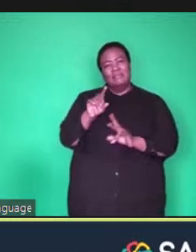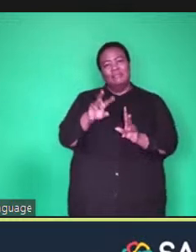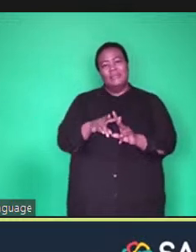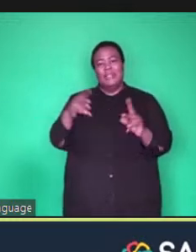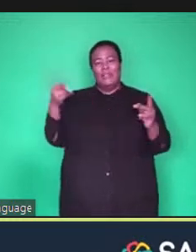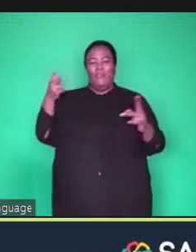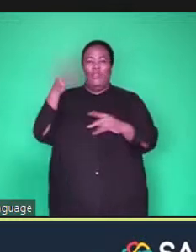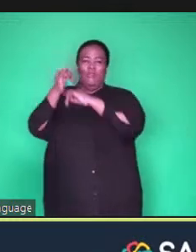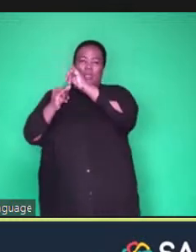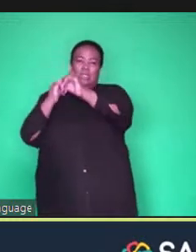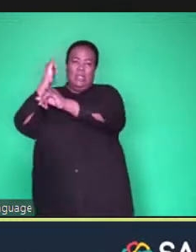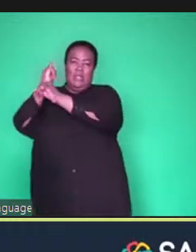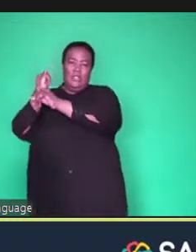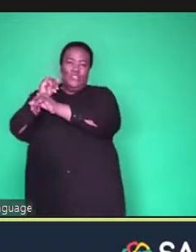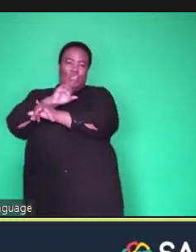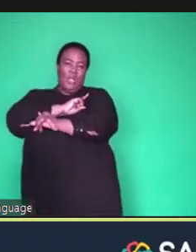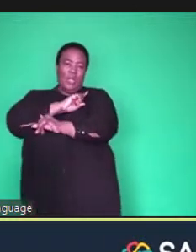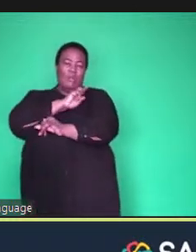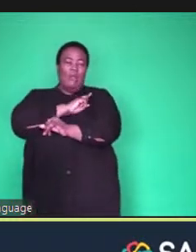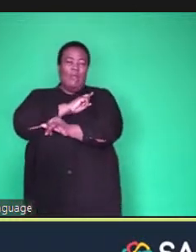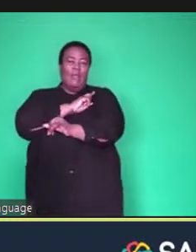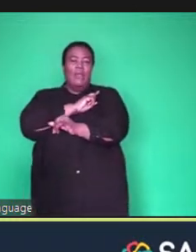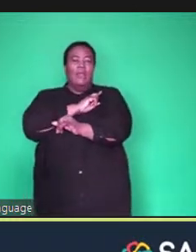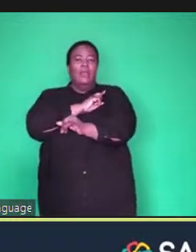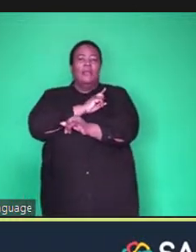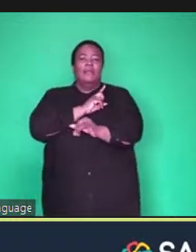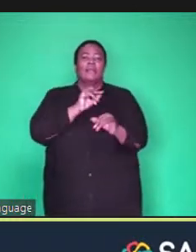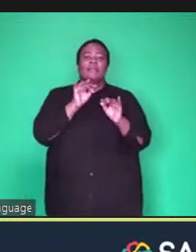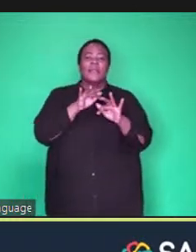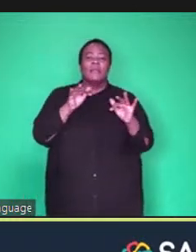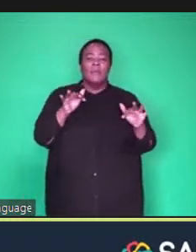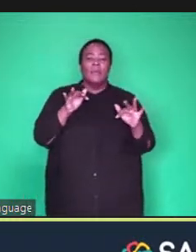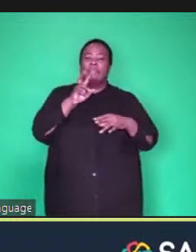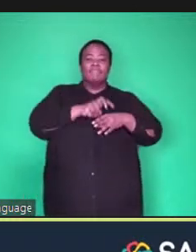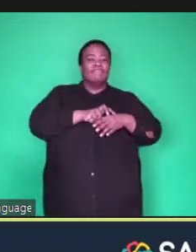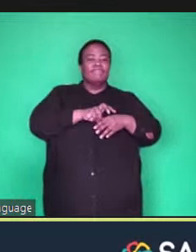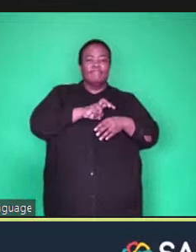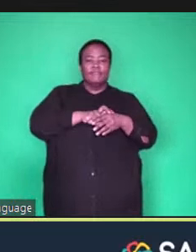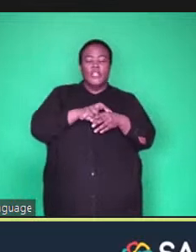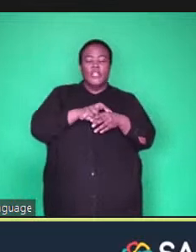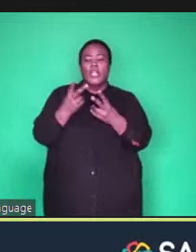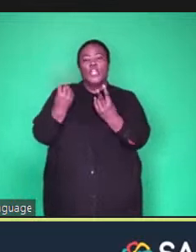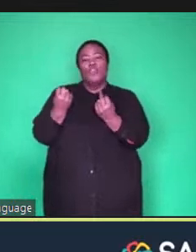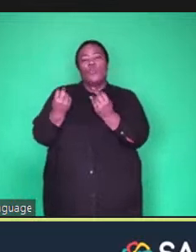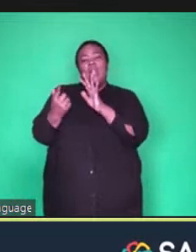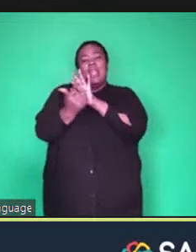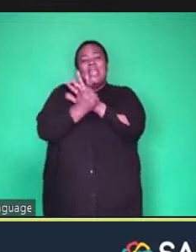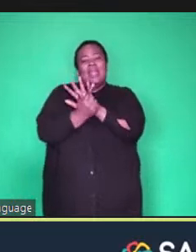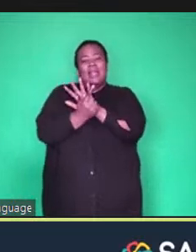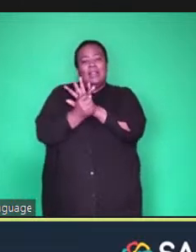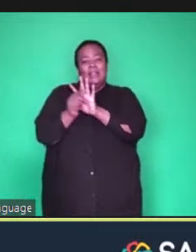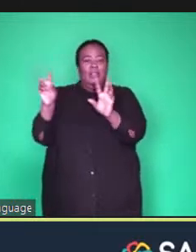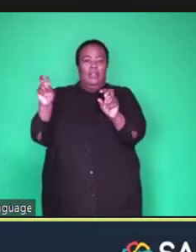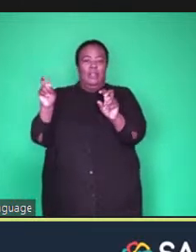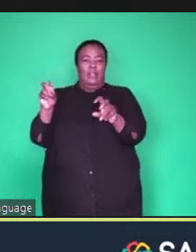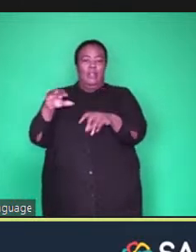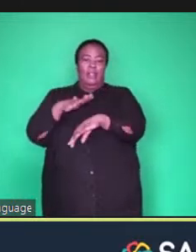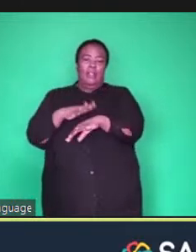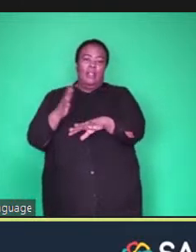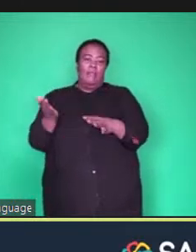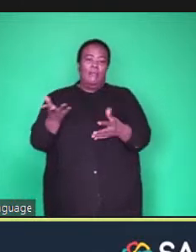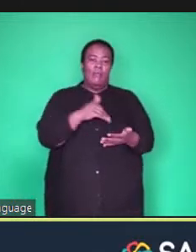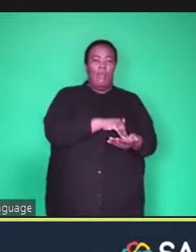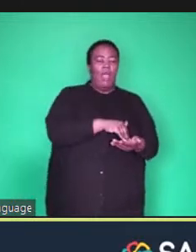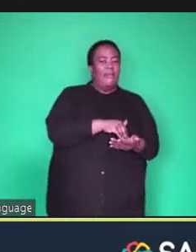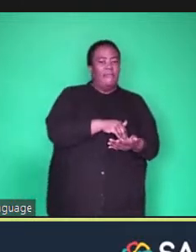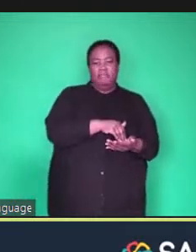that people don't need a new legal status when they arrive. And in that sense, at least